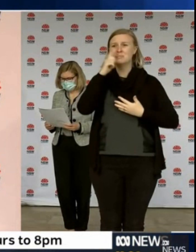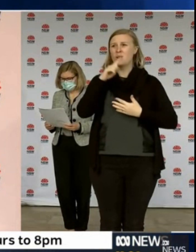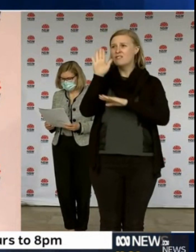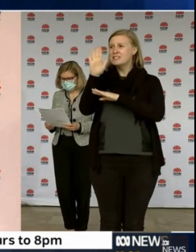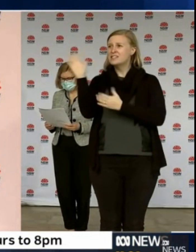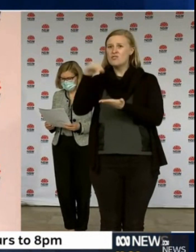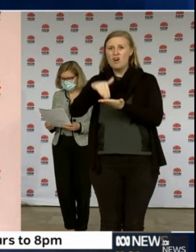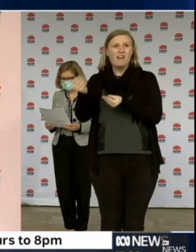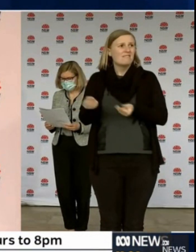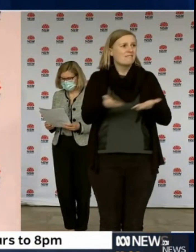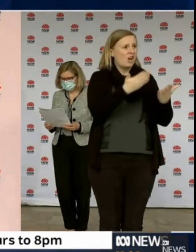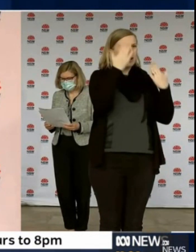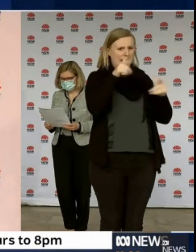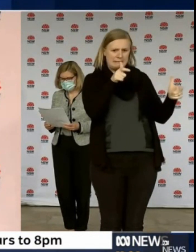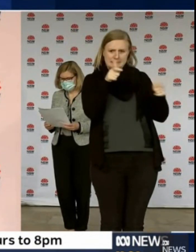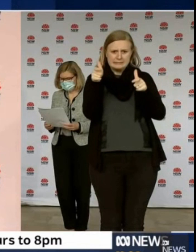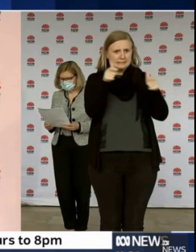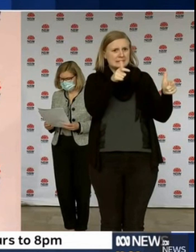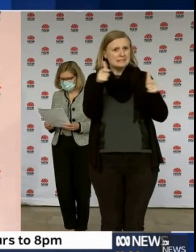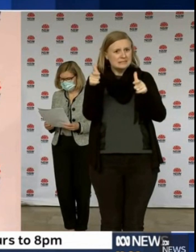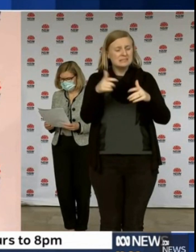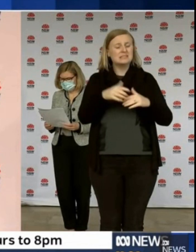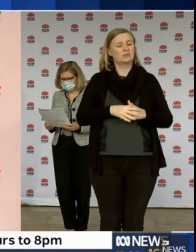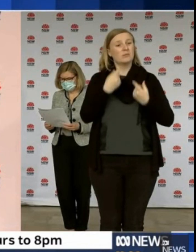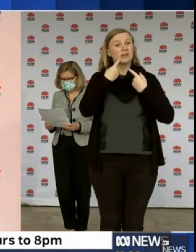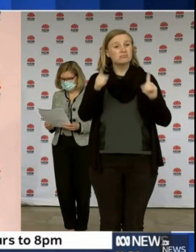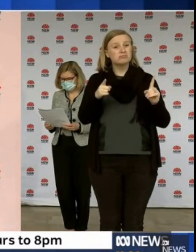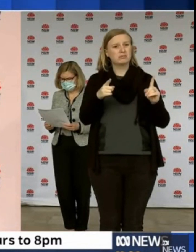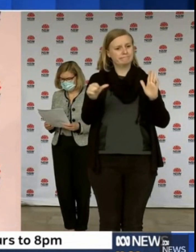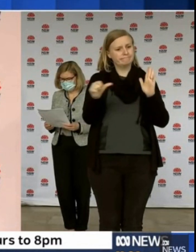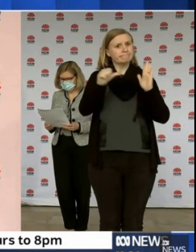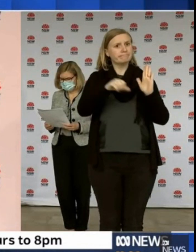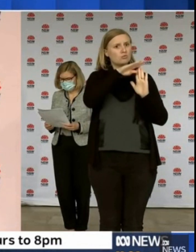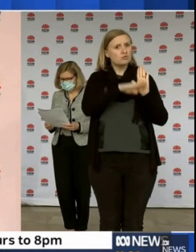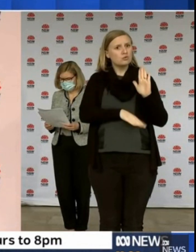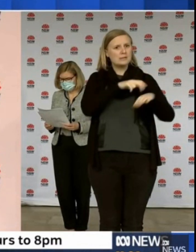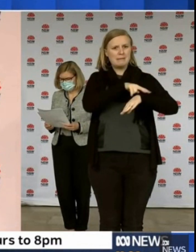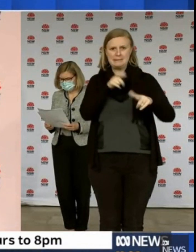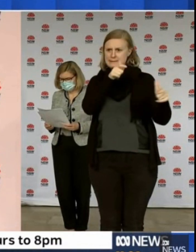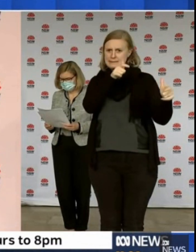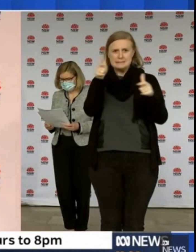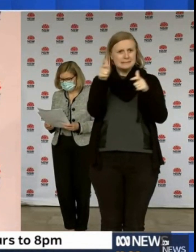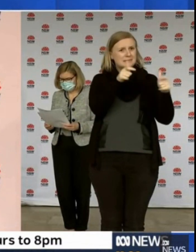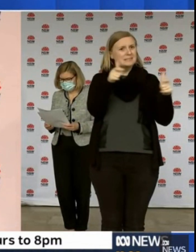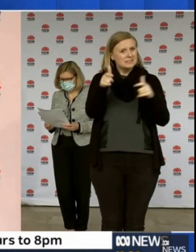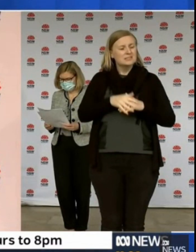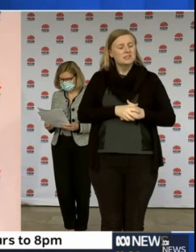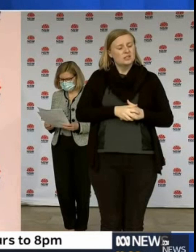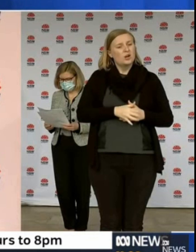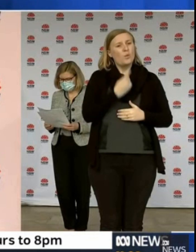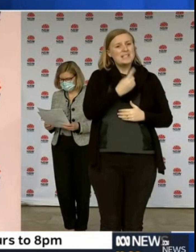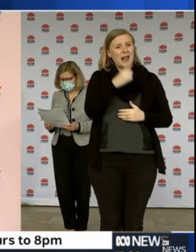us with compliance, and especially now when we have asked people not to leave home unless absolutely necessary. Police responsibilities